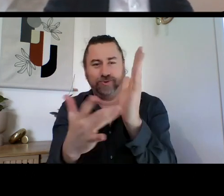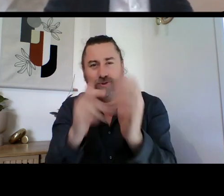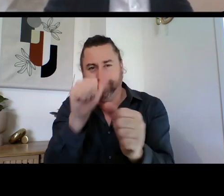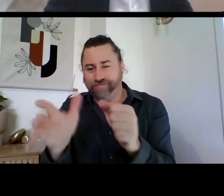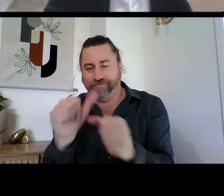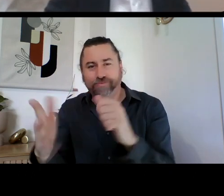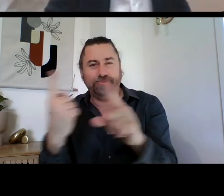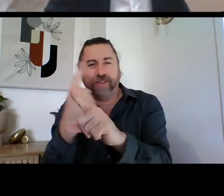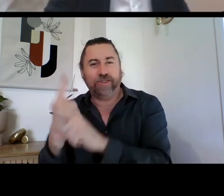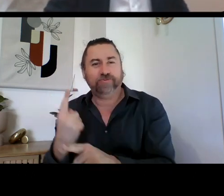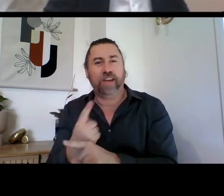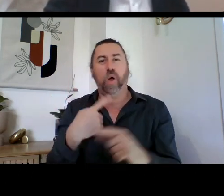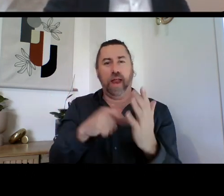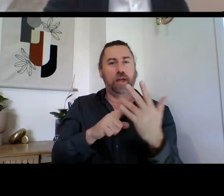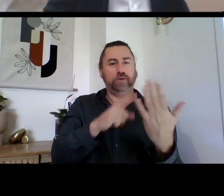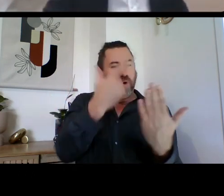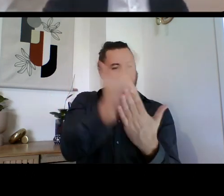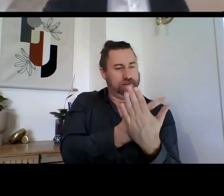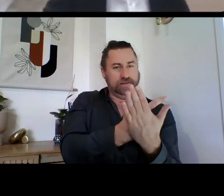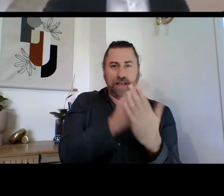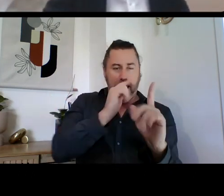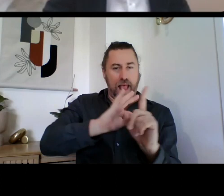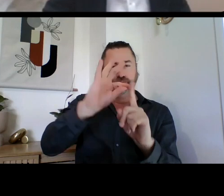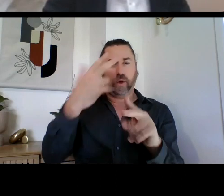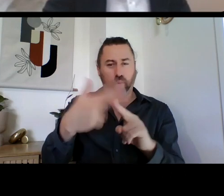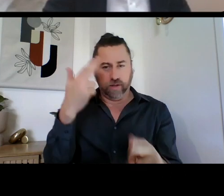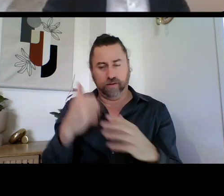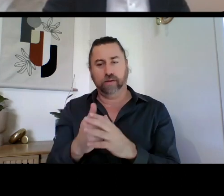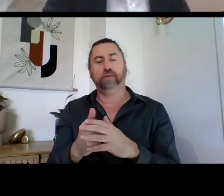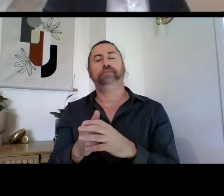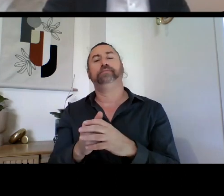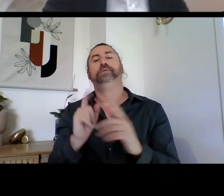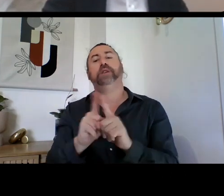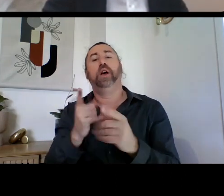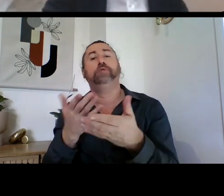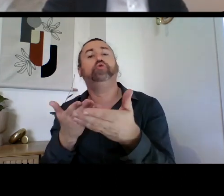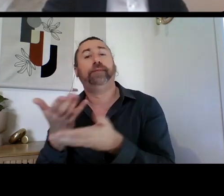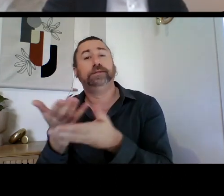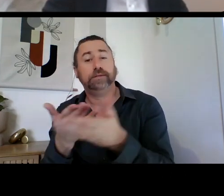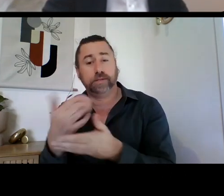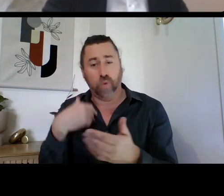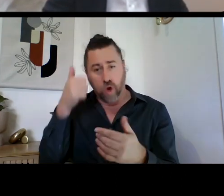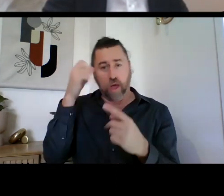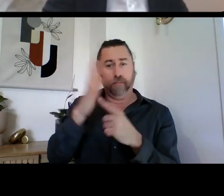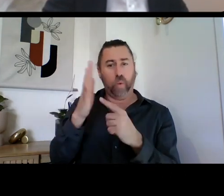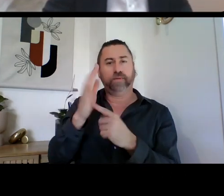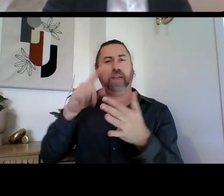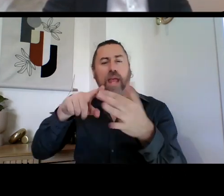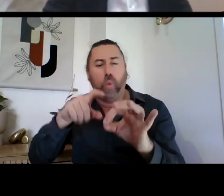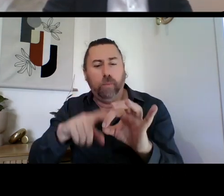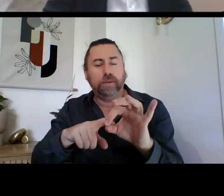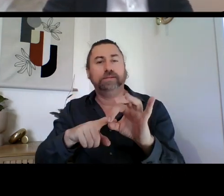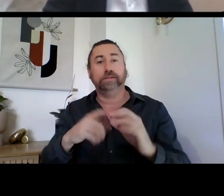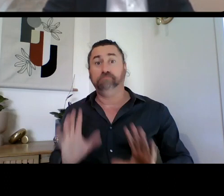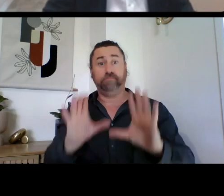on emerge. In addition to services, we've heard how important it is to have equipment set up